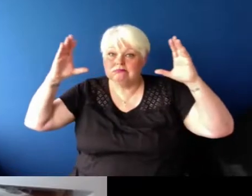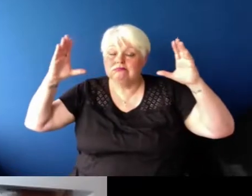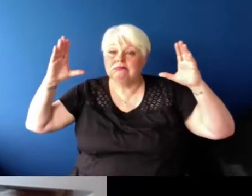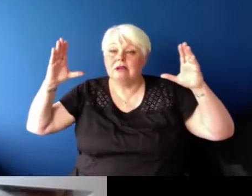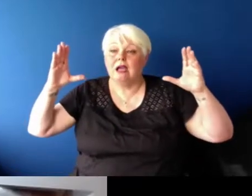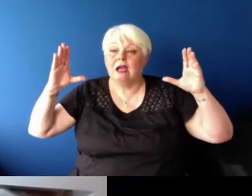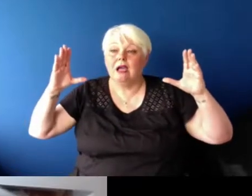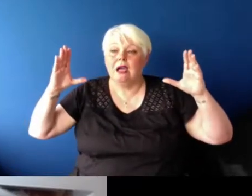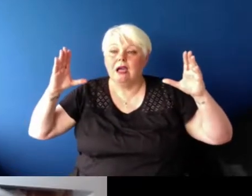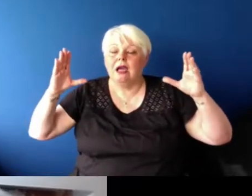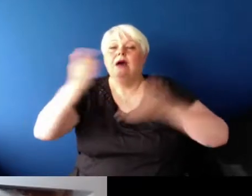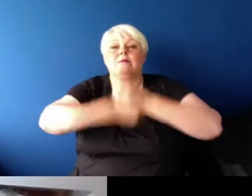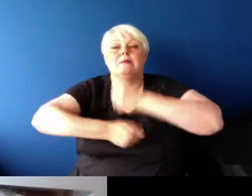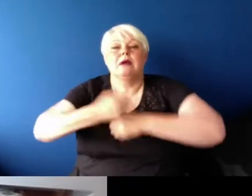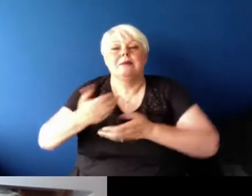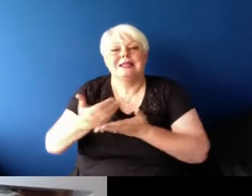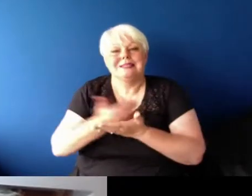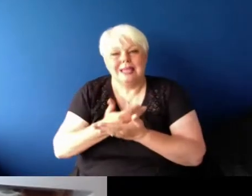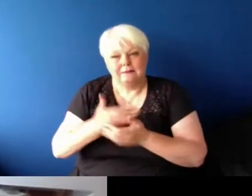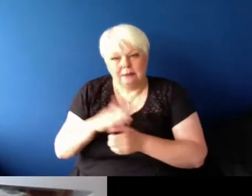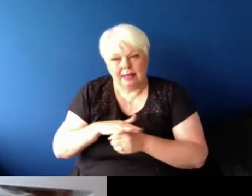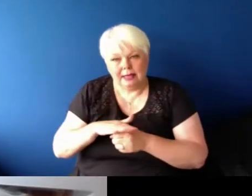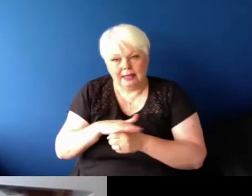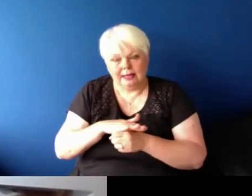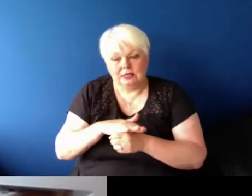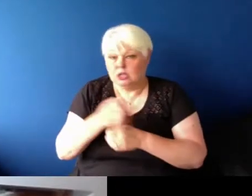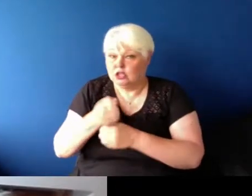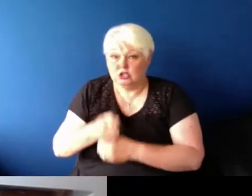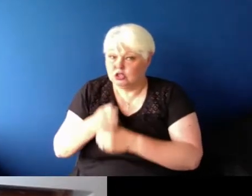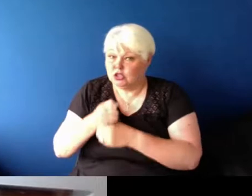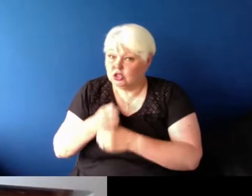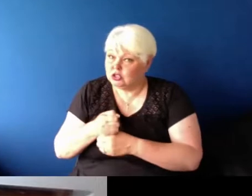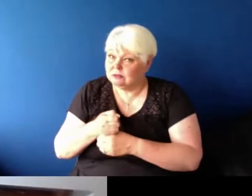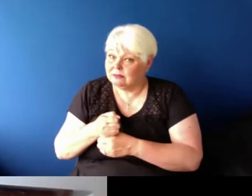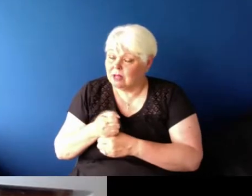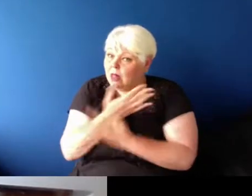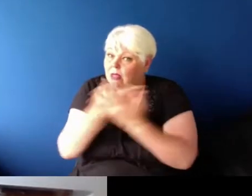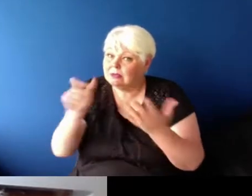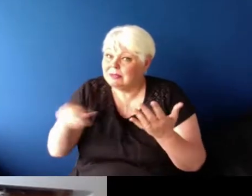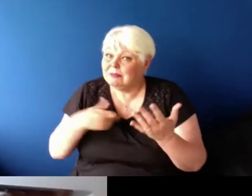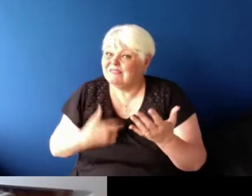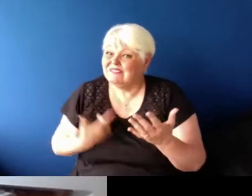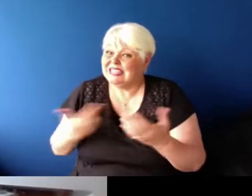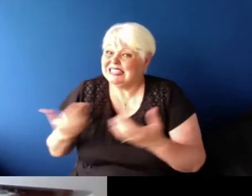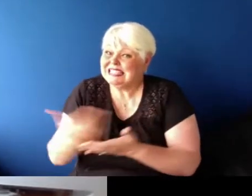of it being a safer place. A church isn't a safe place for lots and lots of people.